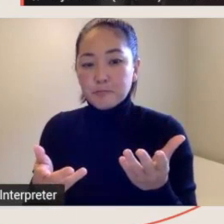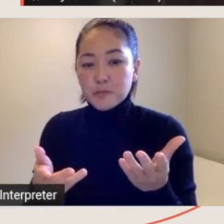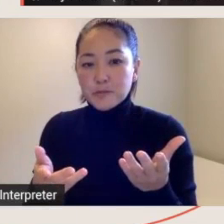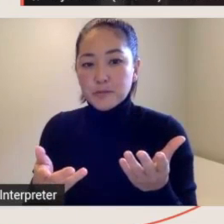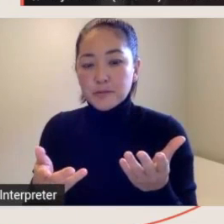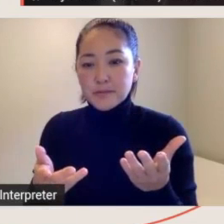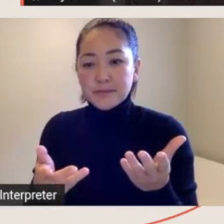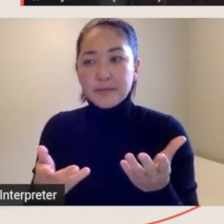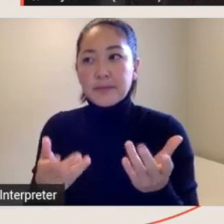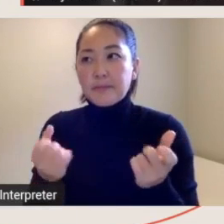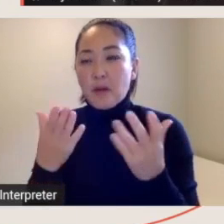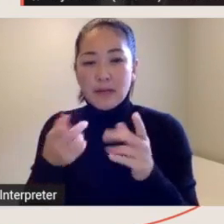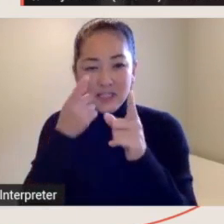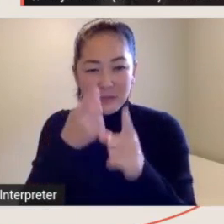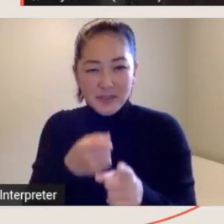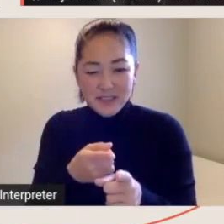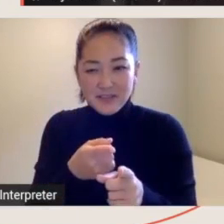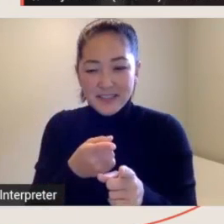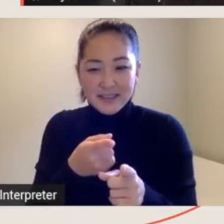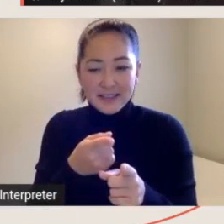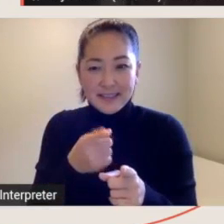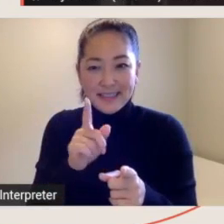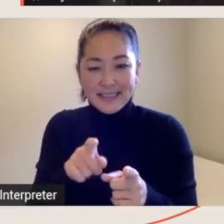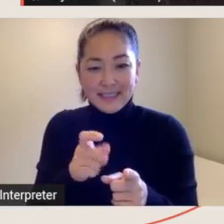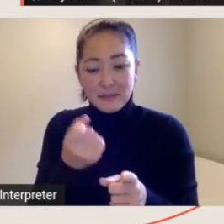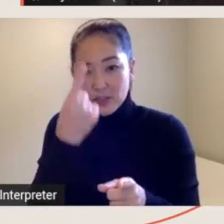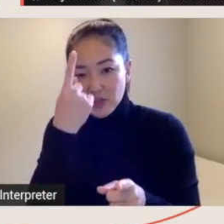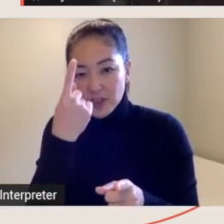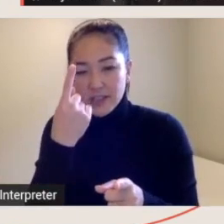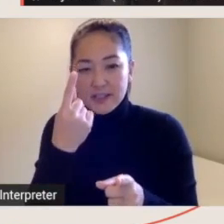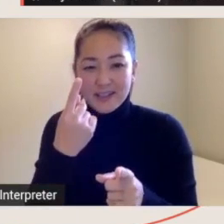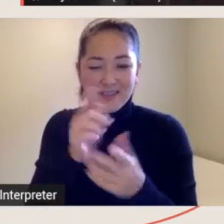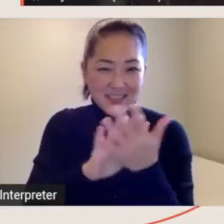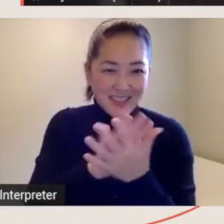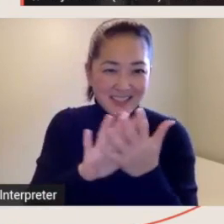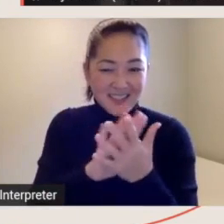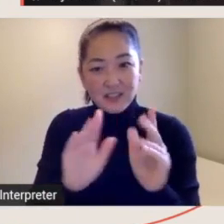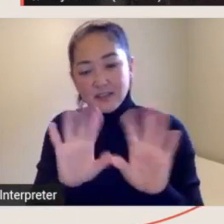specific details to be understood. So